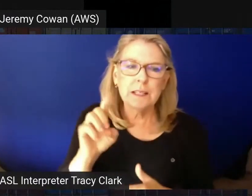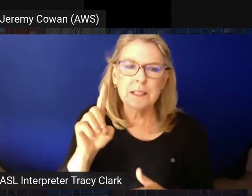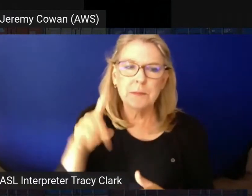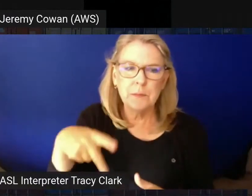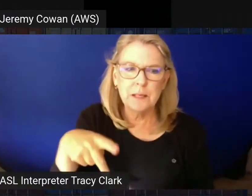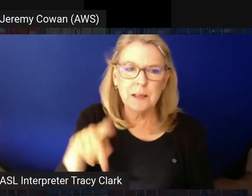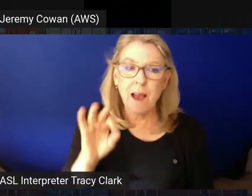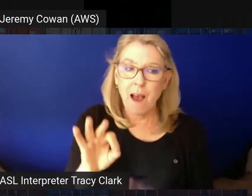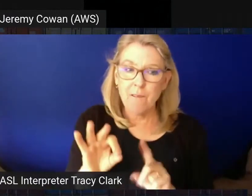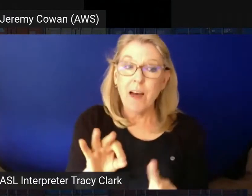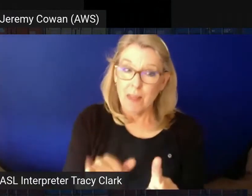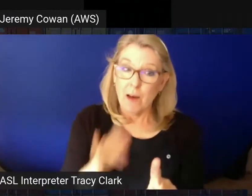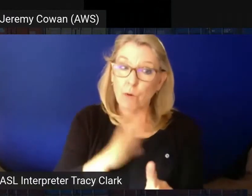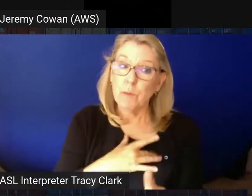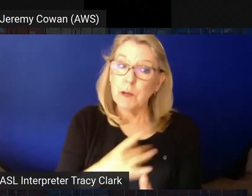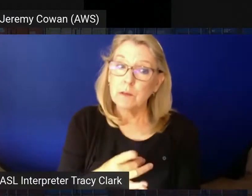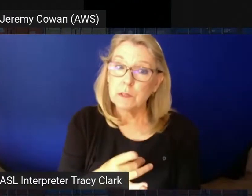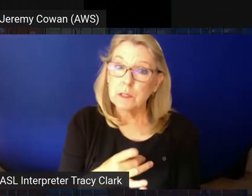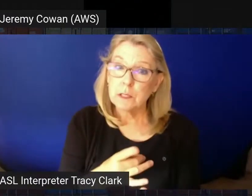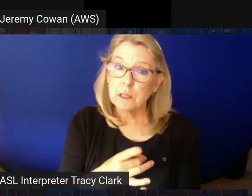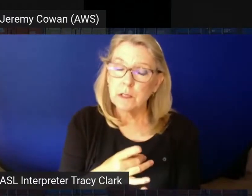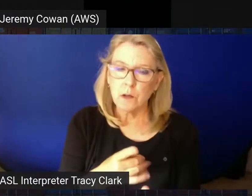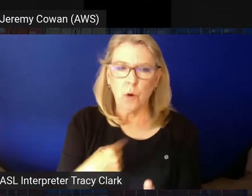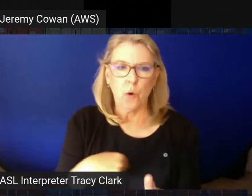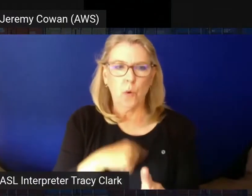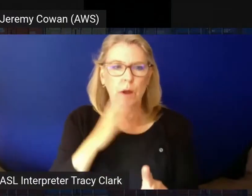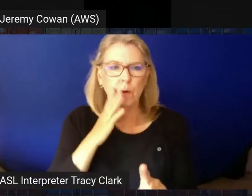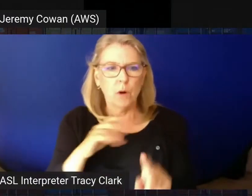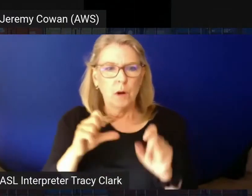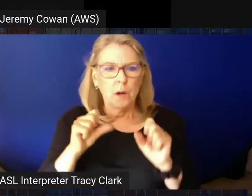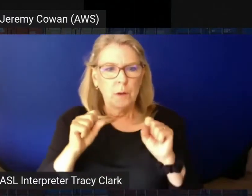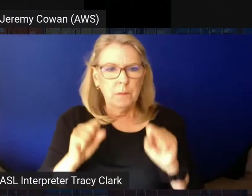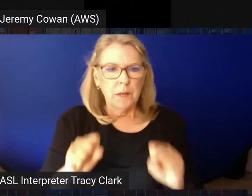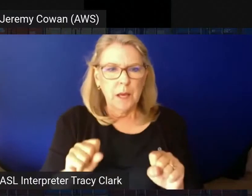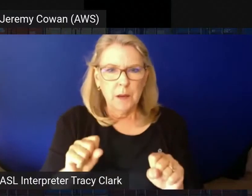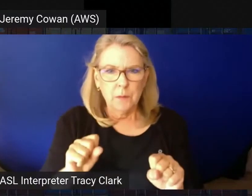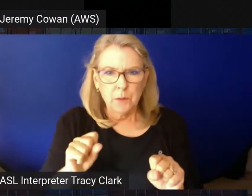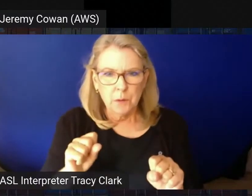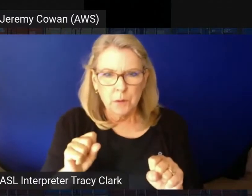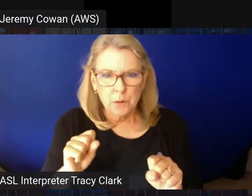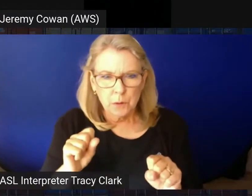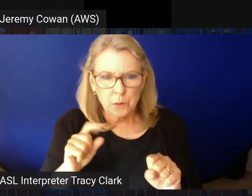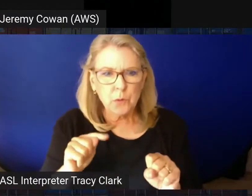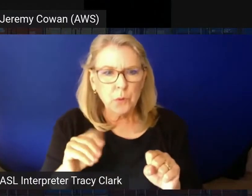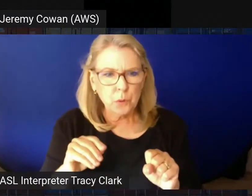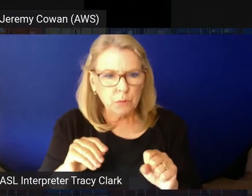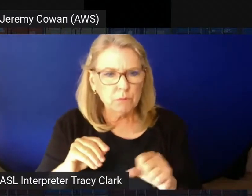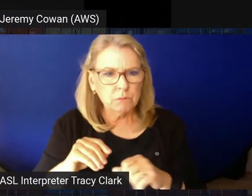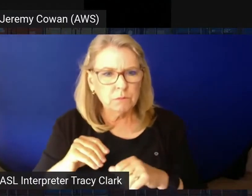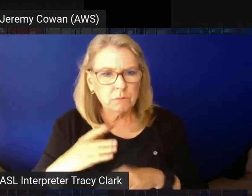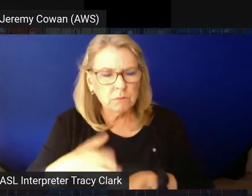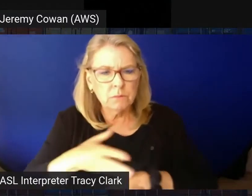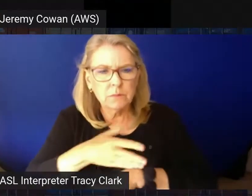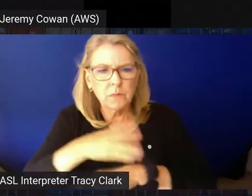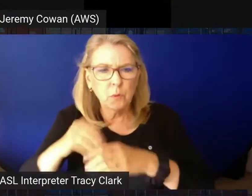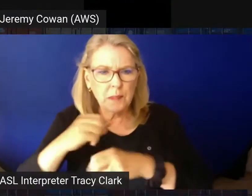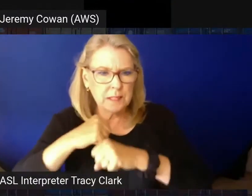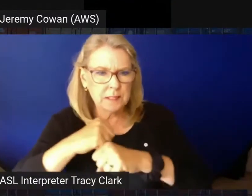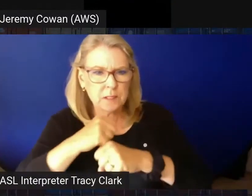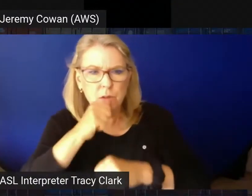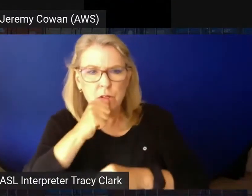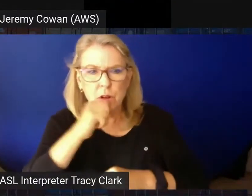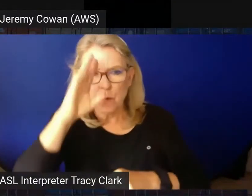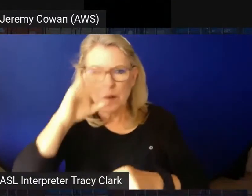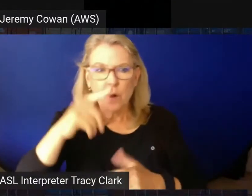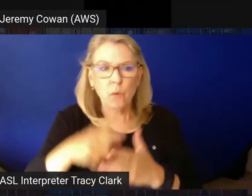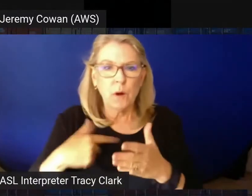very interesting. So we're going to kind of be able to top and tail this security problem. We'll have better ideas of what we actually allow to go into a cluster